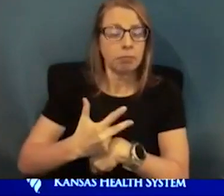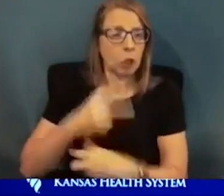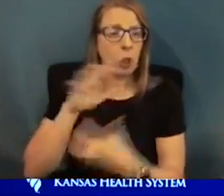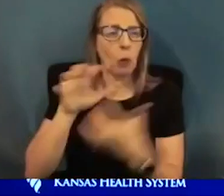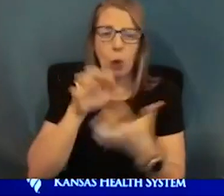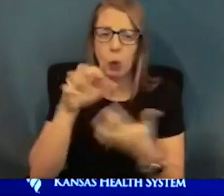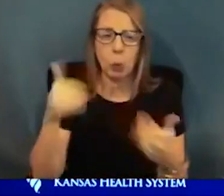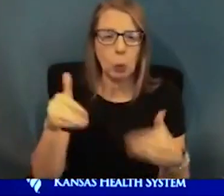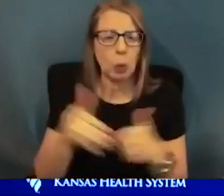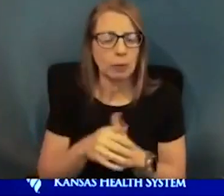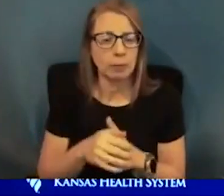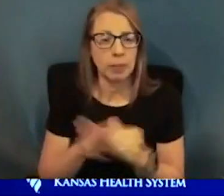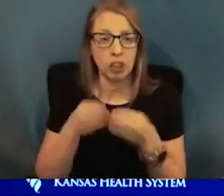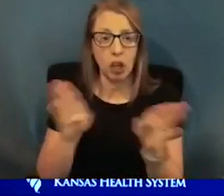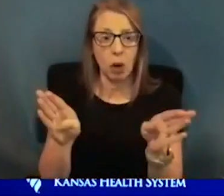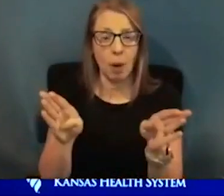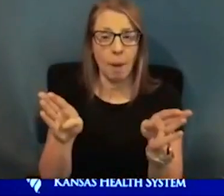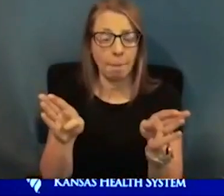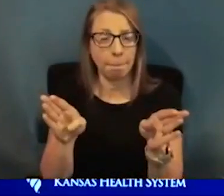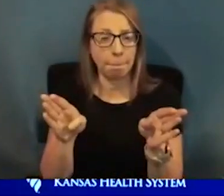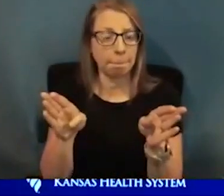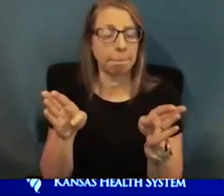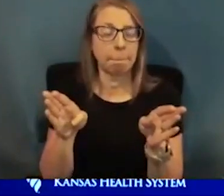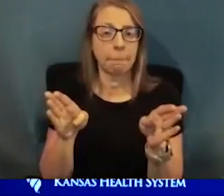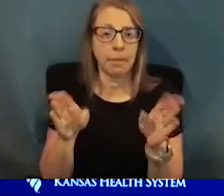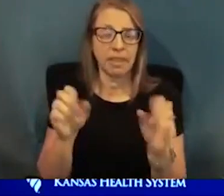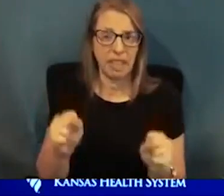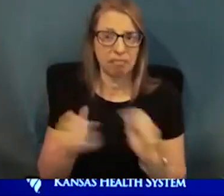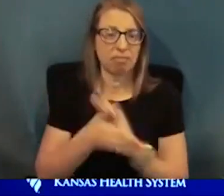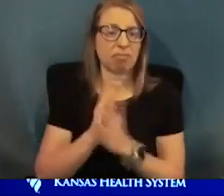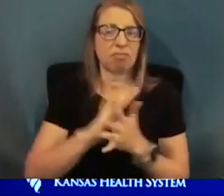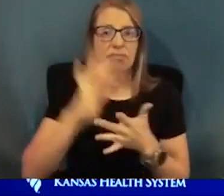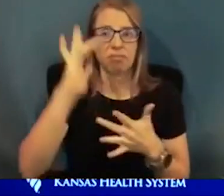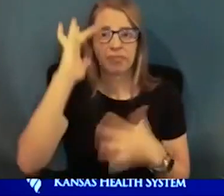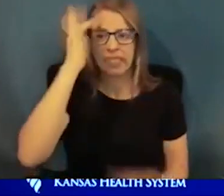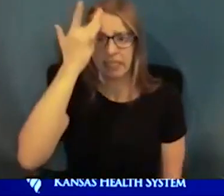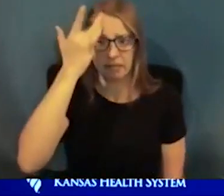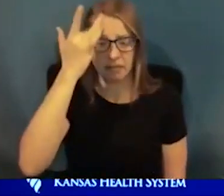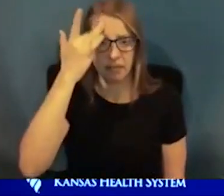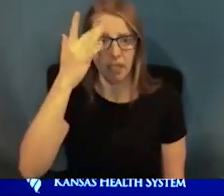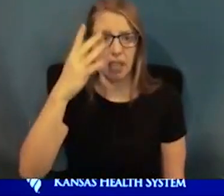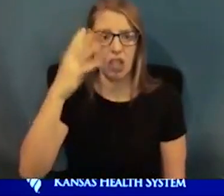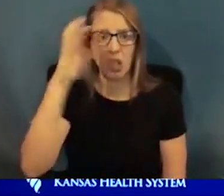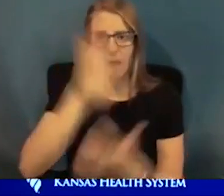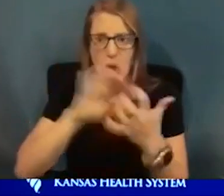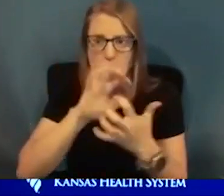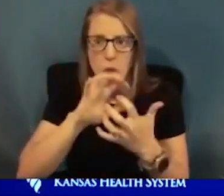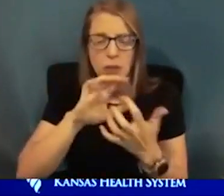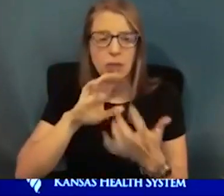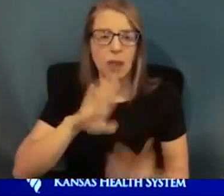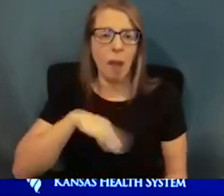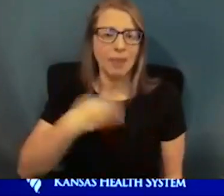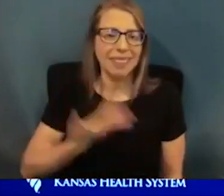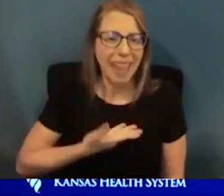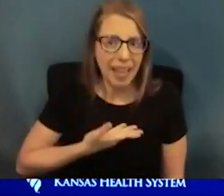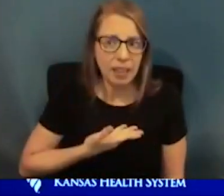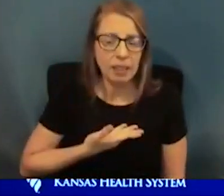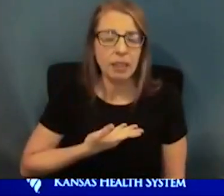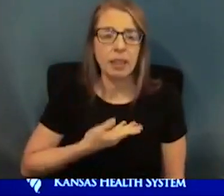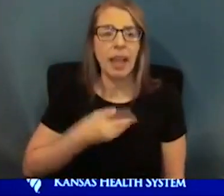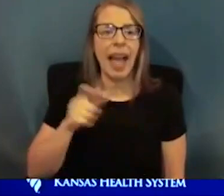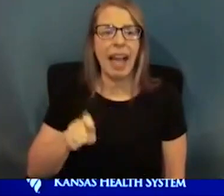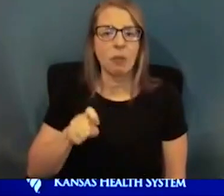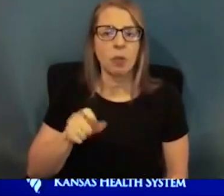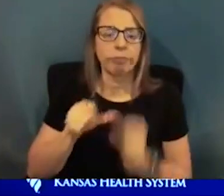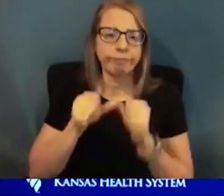general public can get tired of it and confused and upset. But we have to keep trudging on one step at a time, one